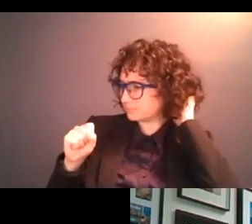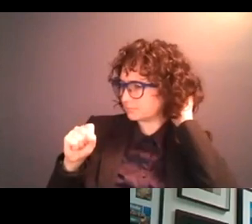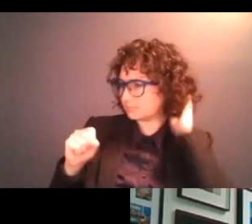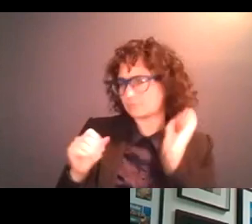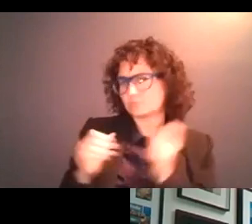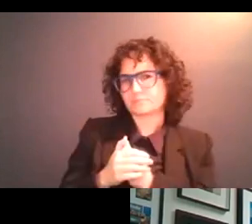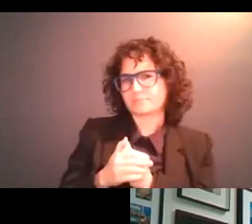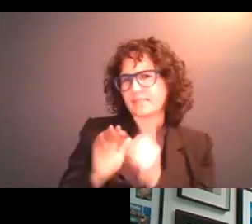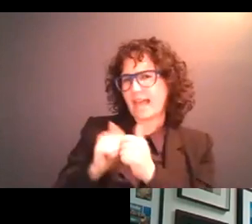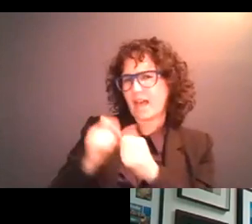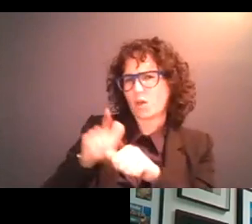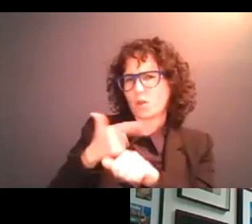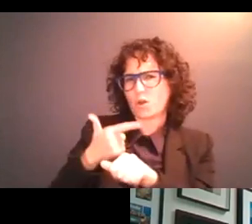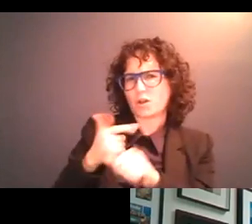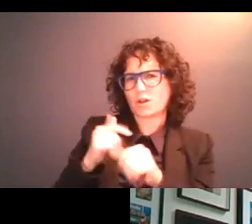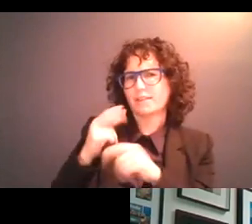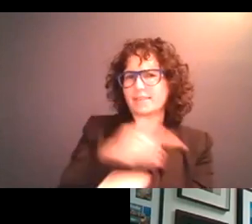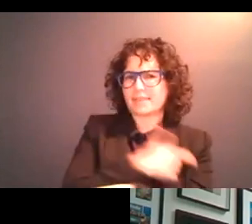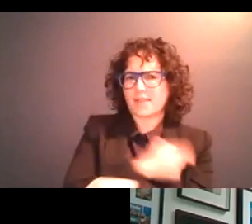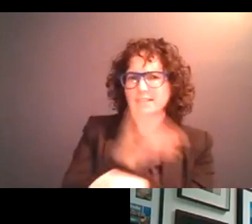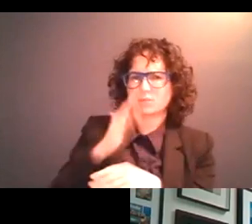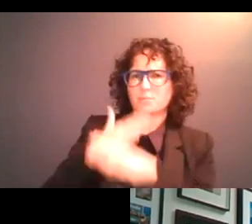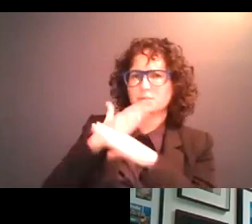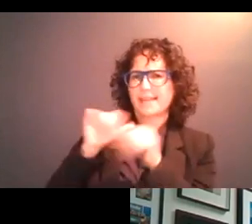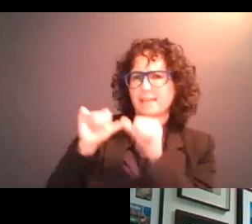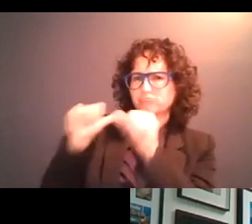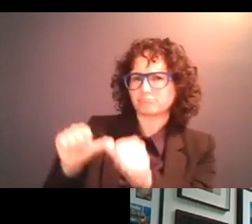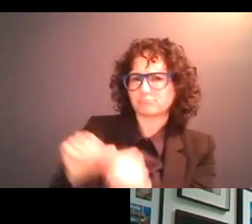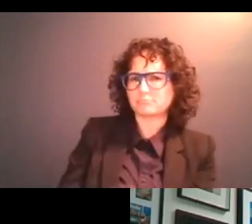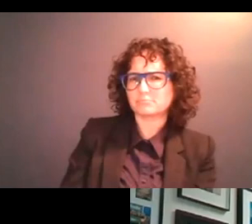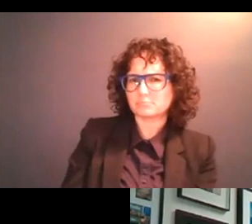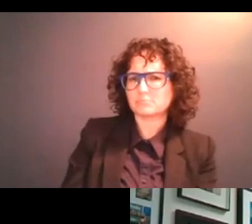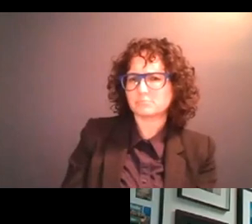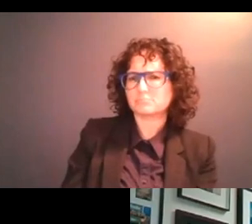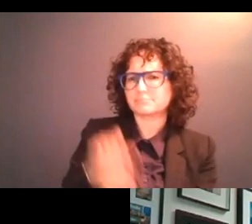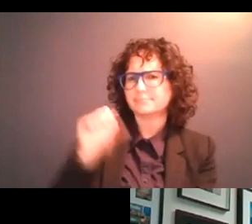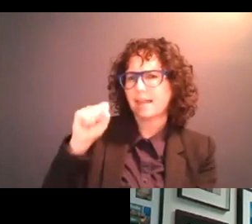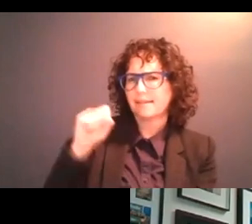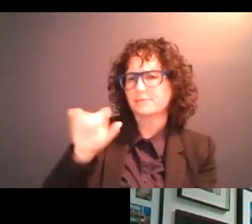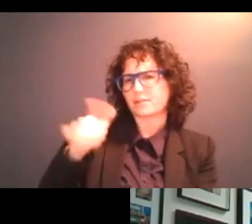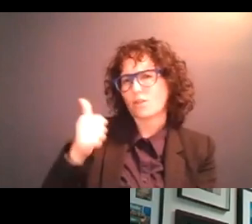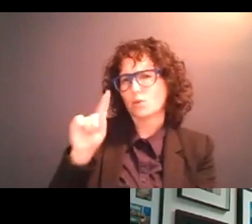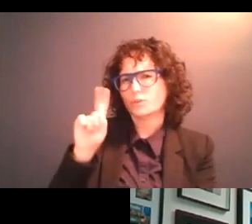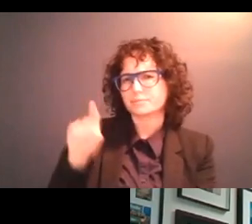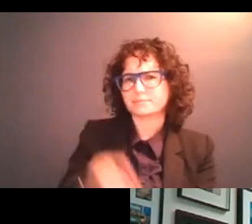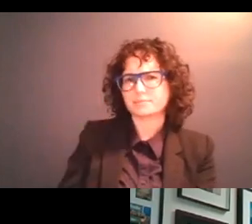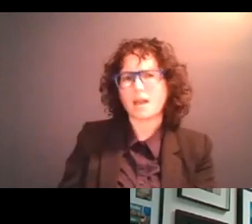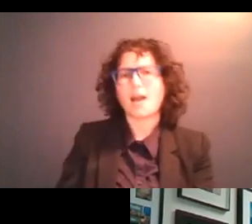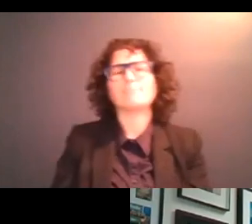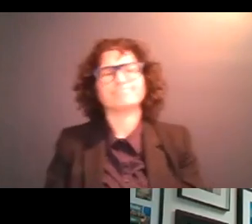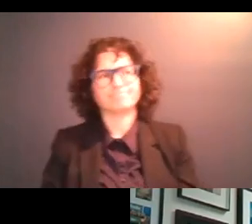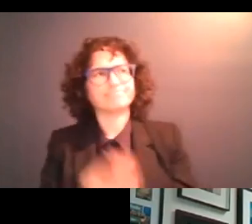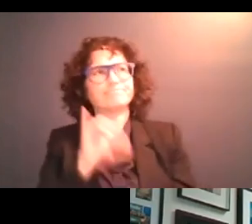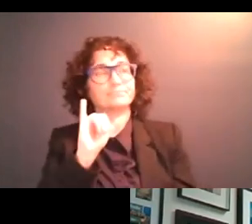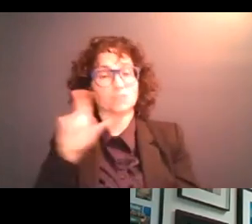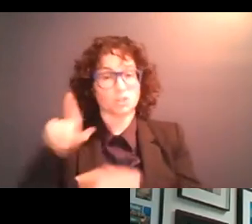how long the vaccine protection lasts, and that was the other question. well, so far the